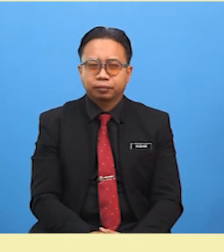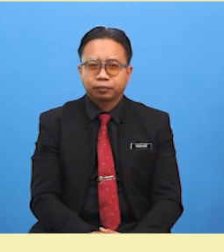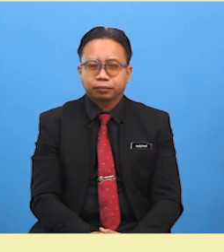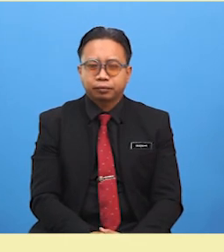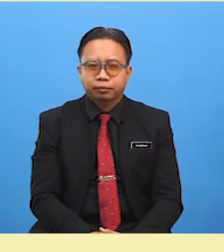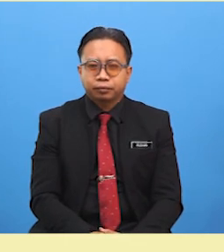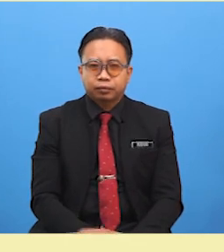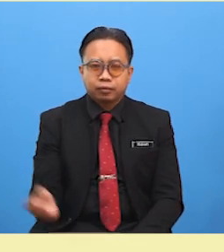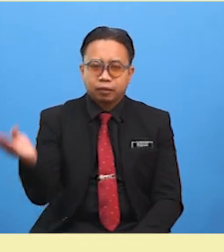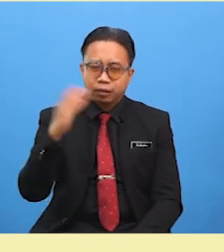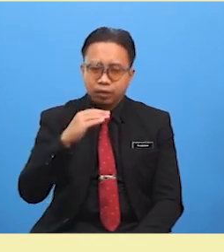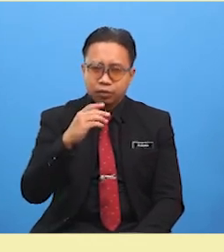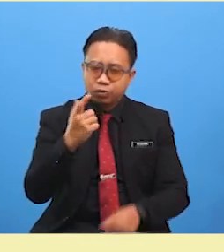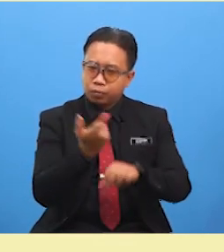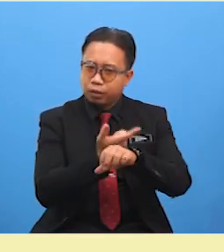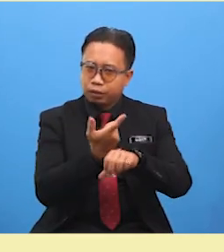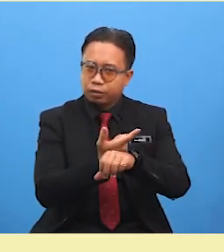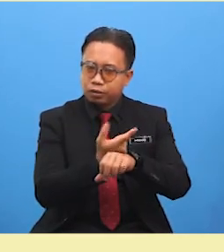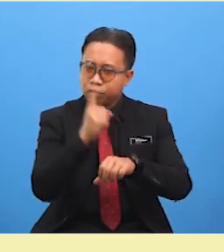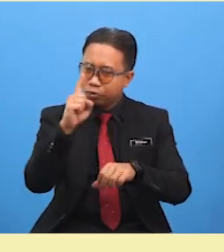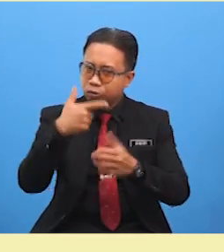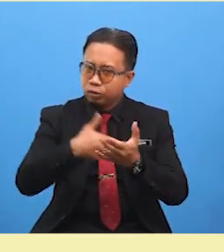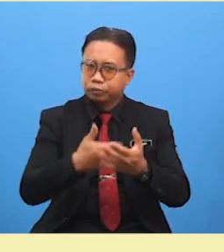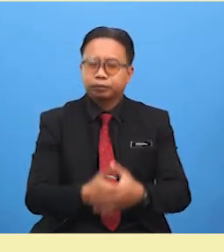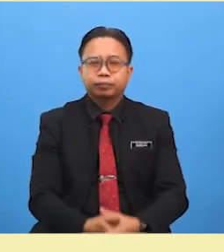It's alright. Let's practice one more.